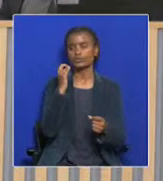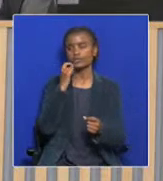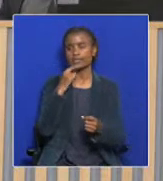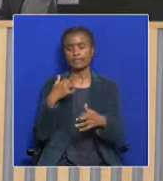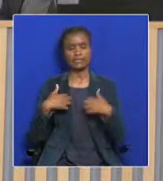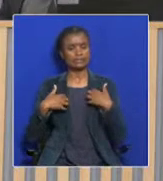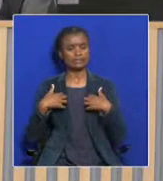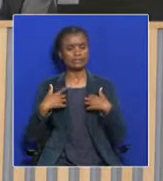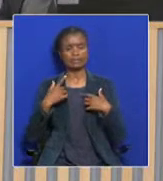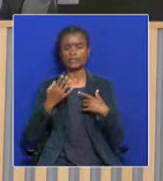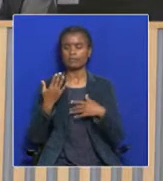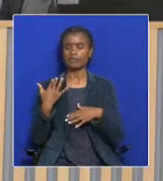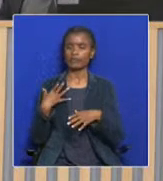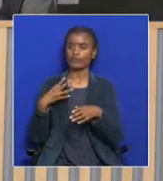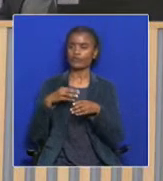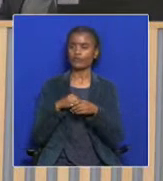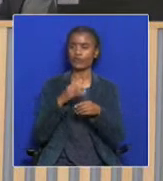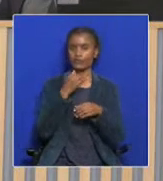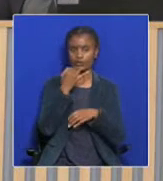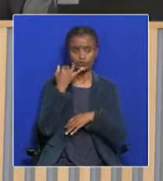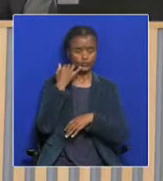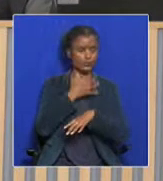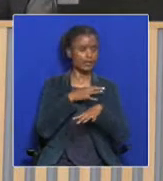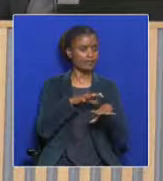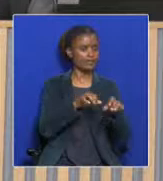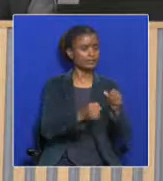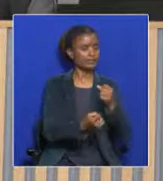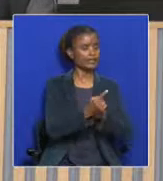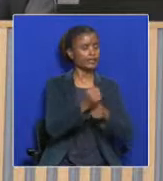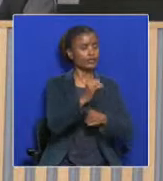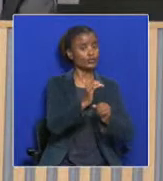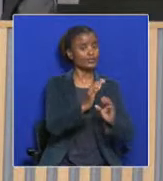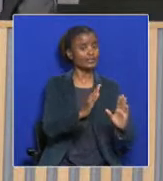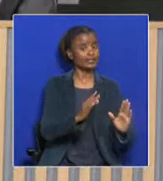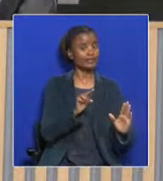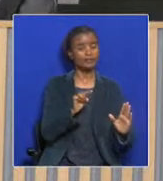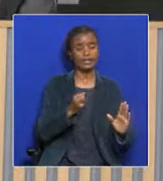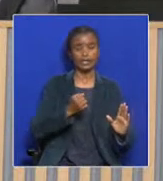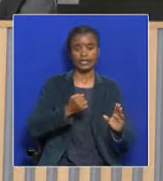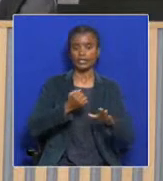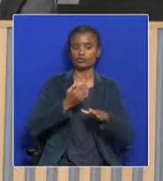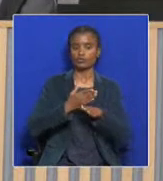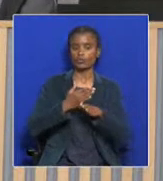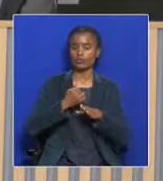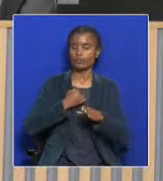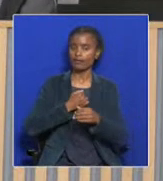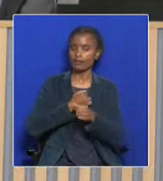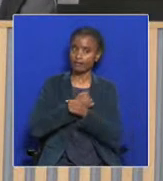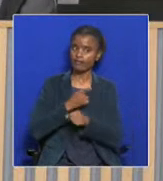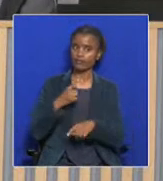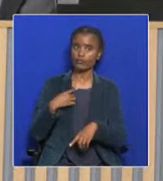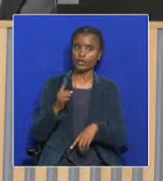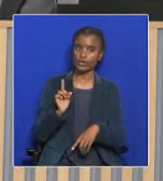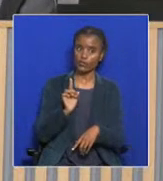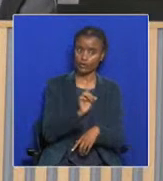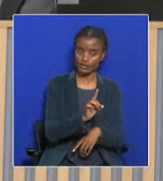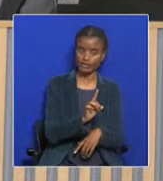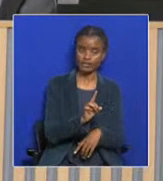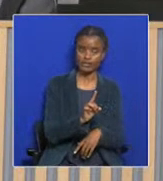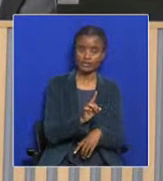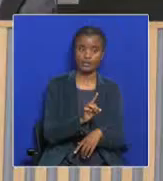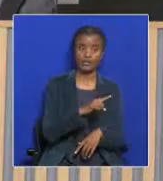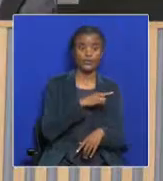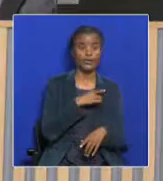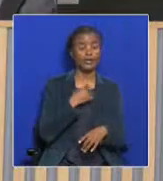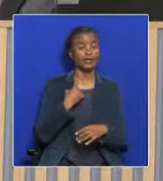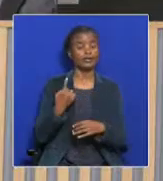at a container. So I love my job. That's why I went in. I didn't even claim my leave days